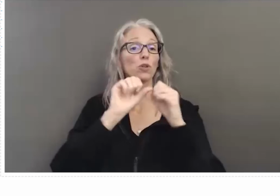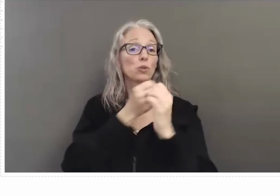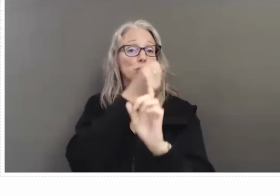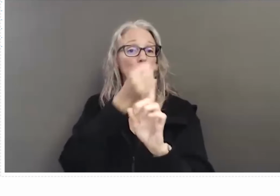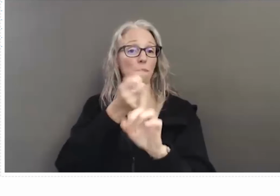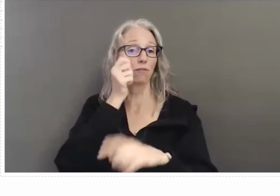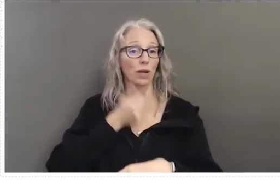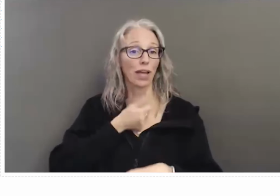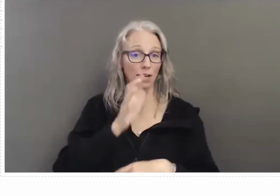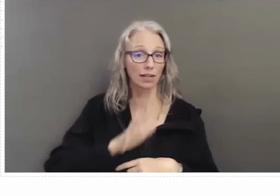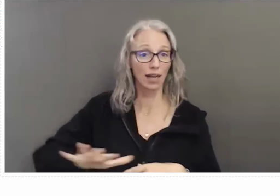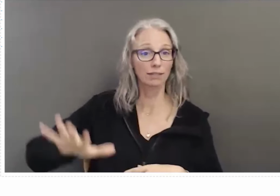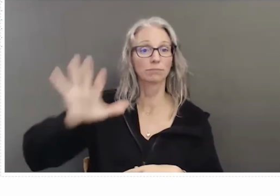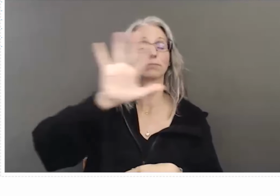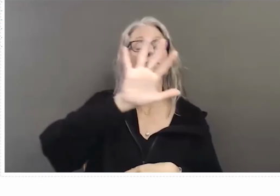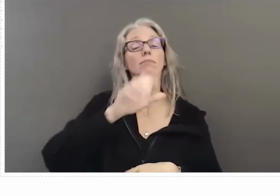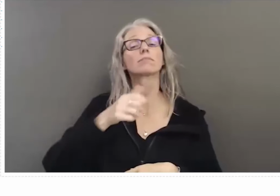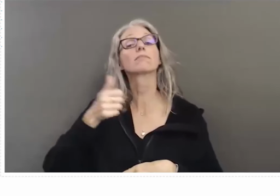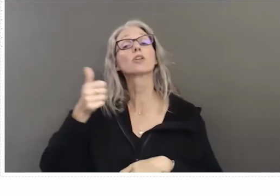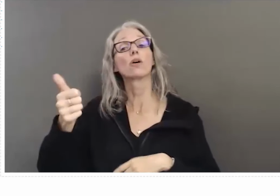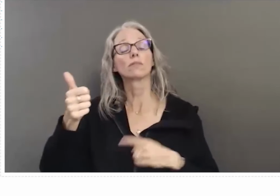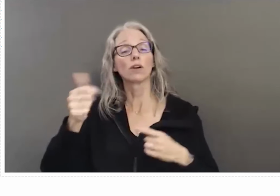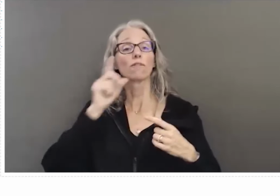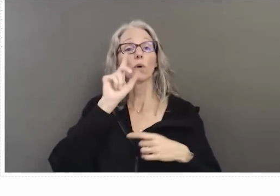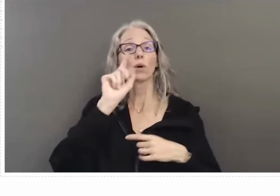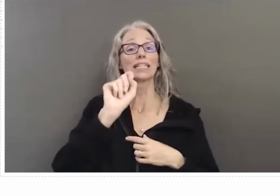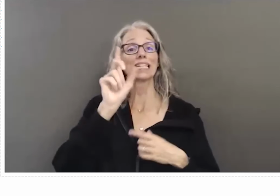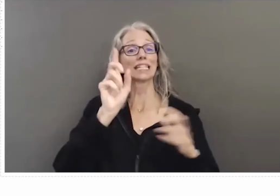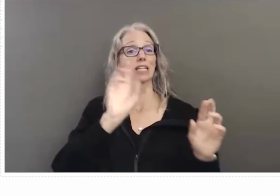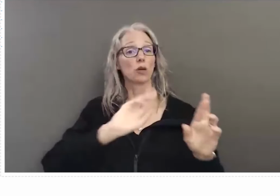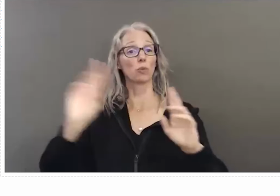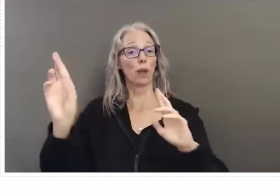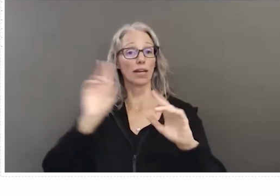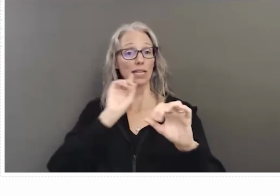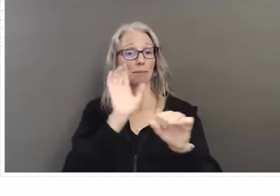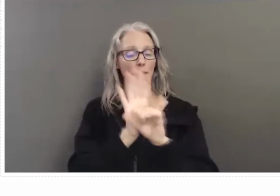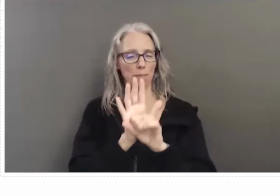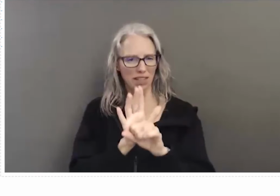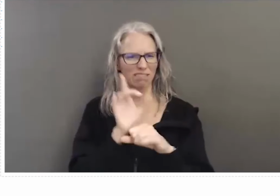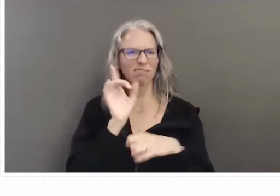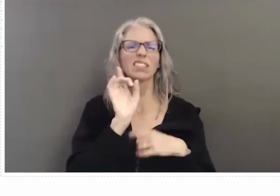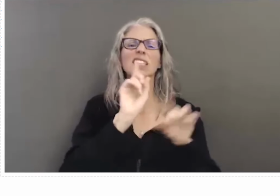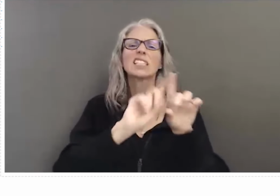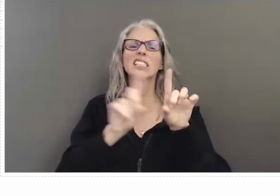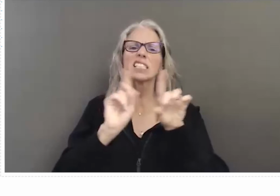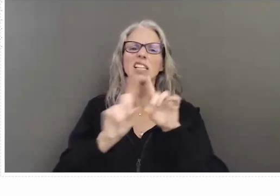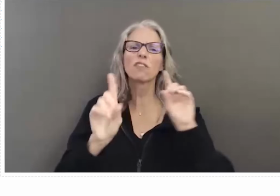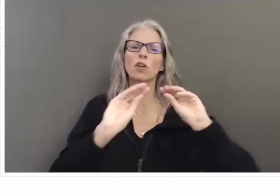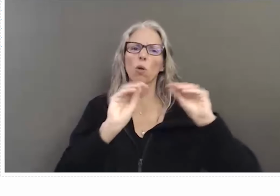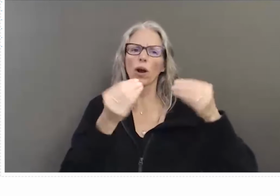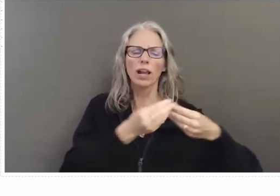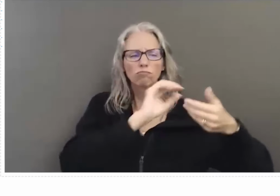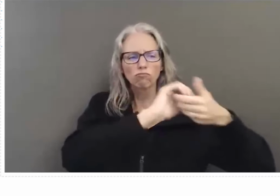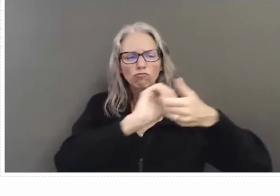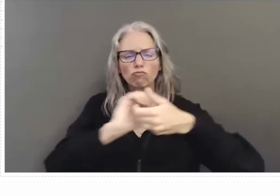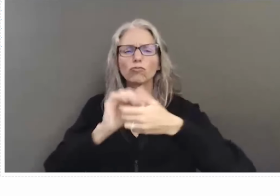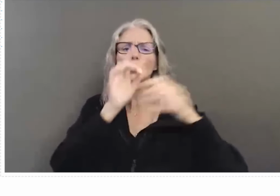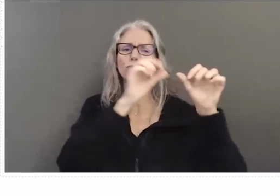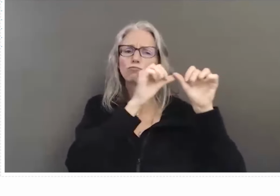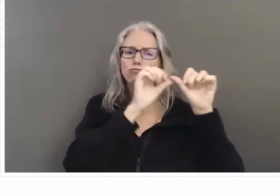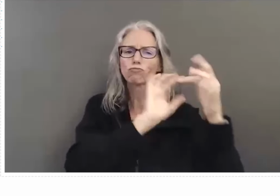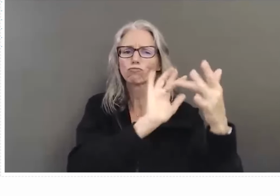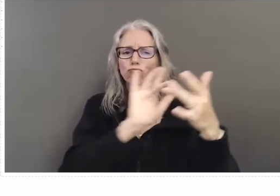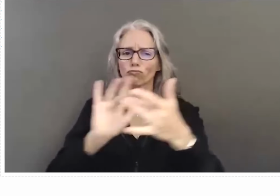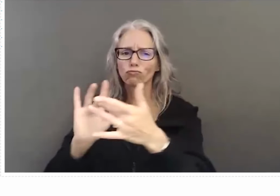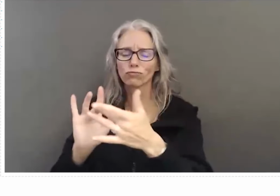colleague engagement and philanthropy portfolios for the TD Ready commitment, including Friends of the Environment Foundation. And she continues to be involved